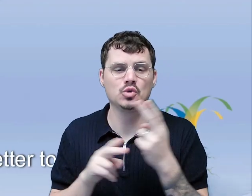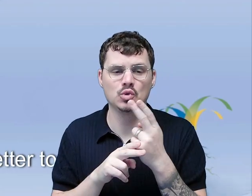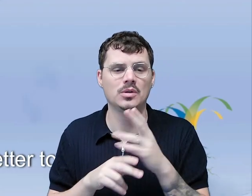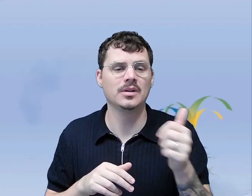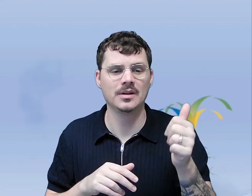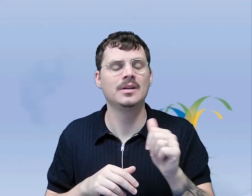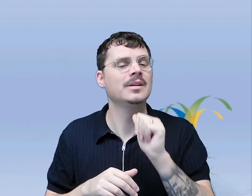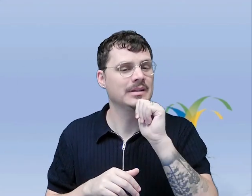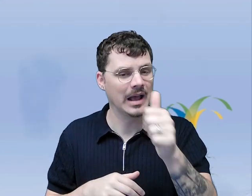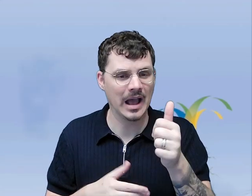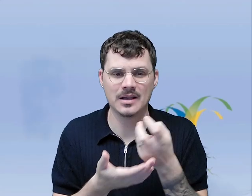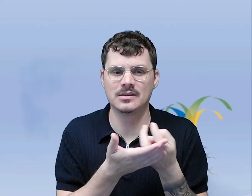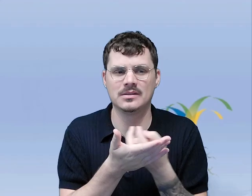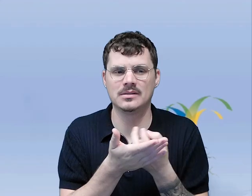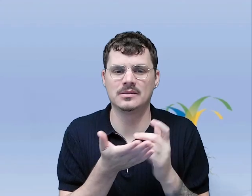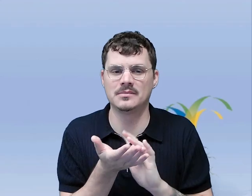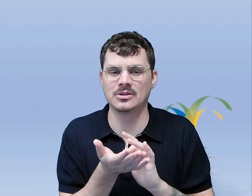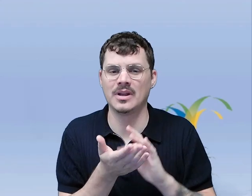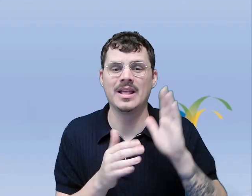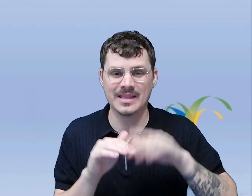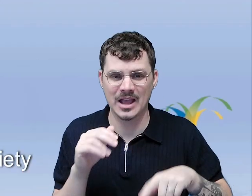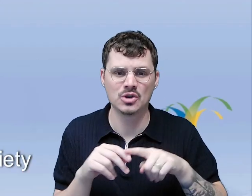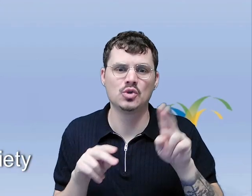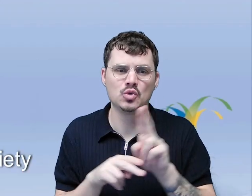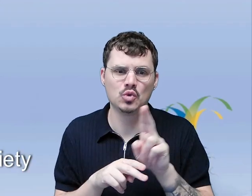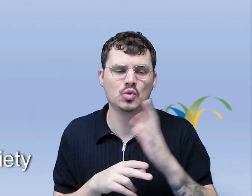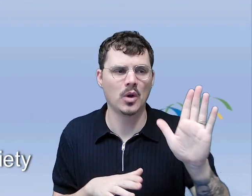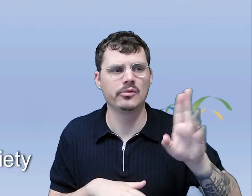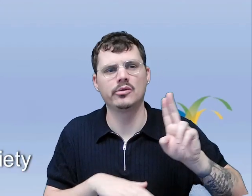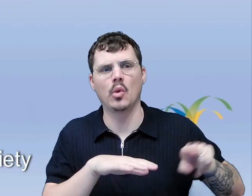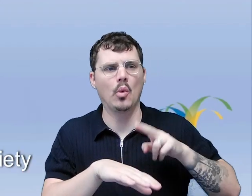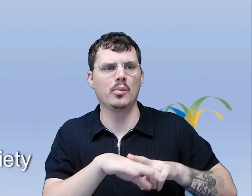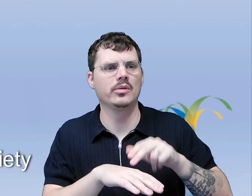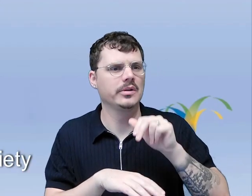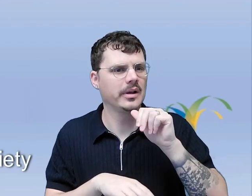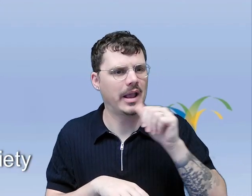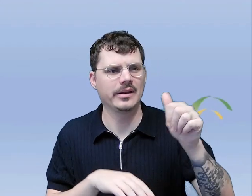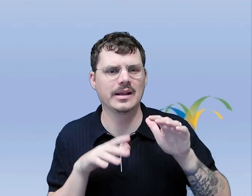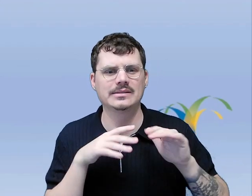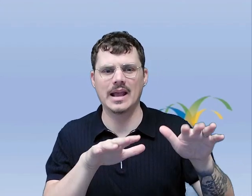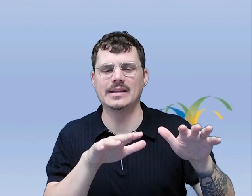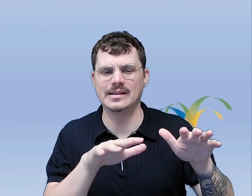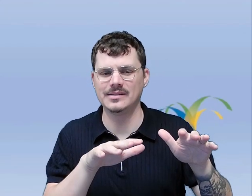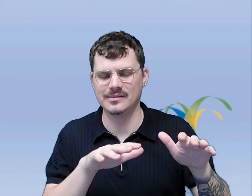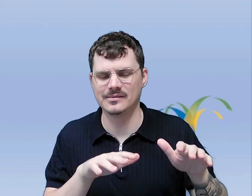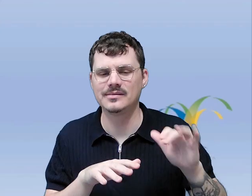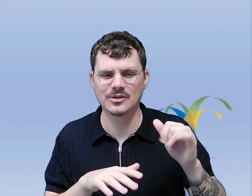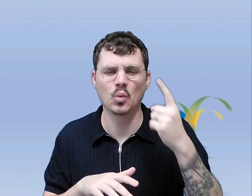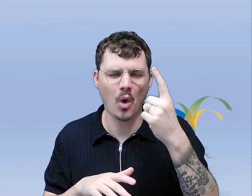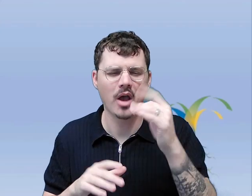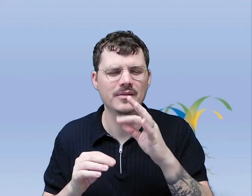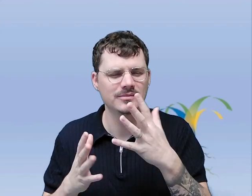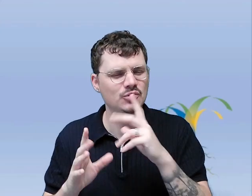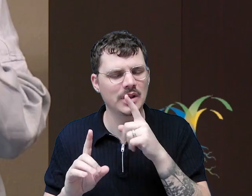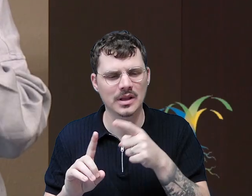to use anti-epileptic medication than it is to use typical anti-anxiety medication. That's just